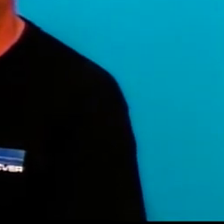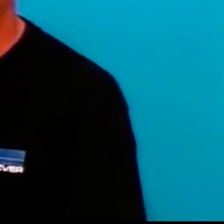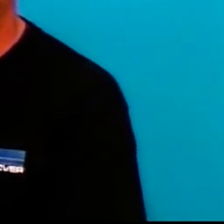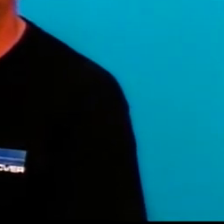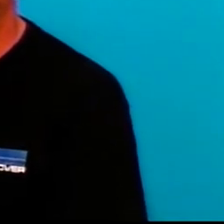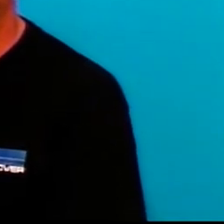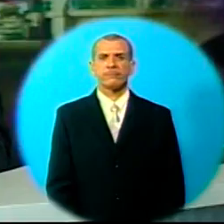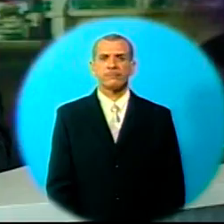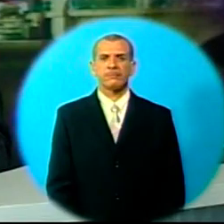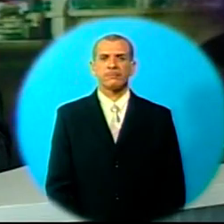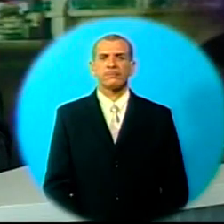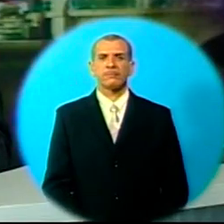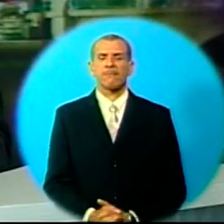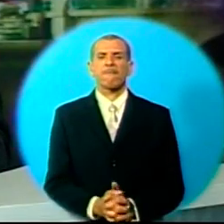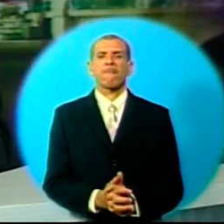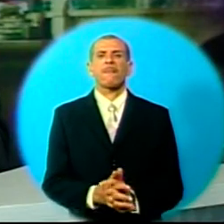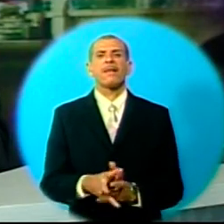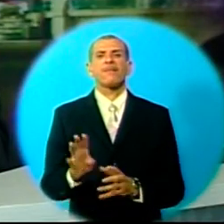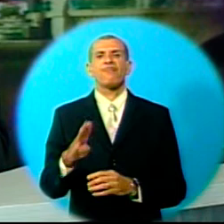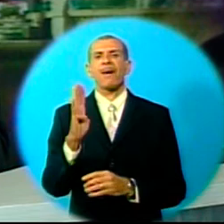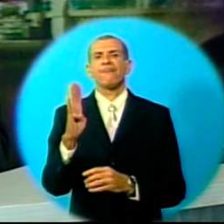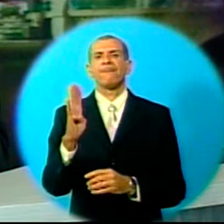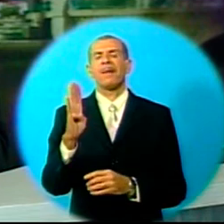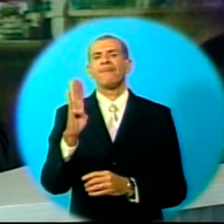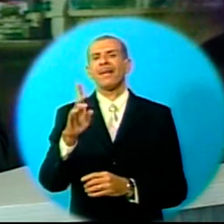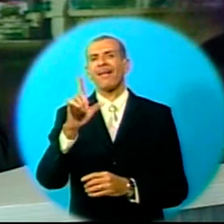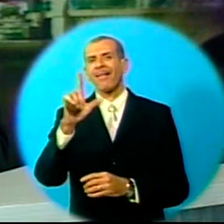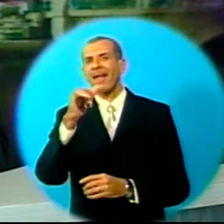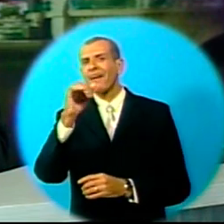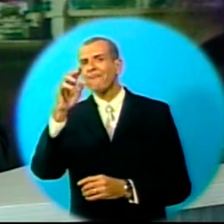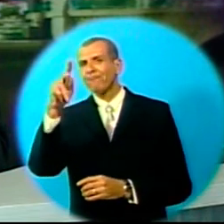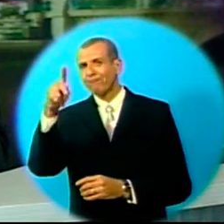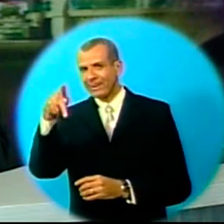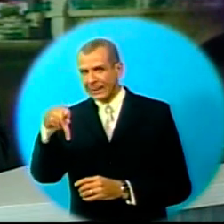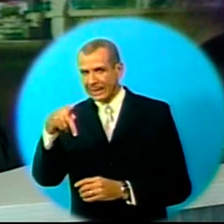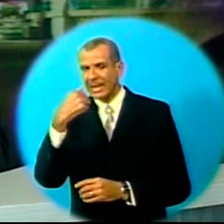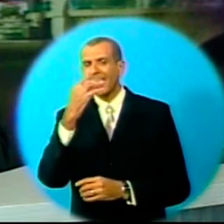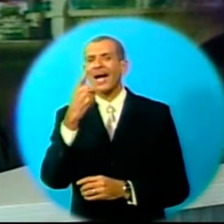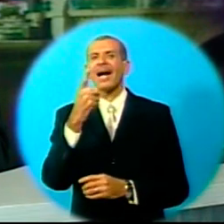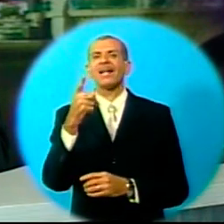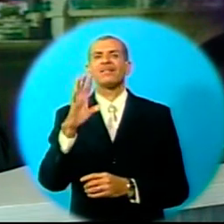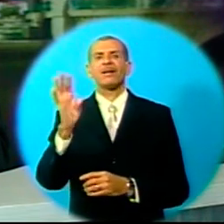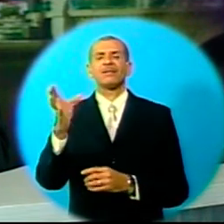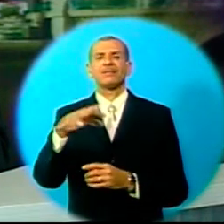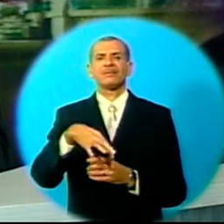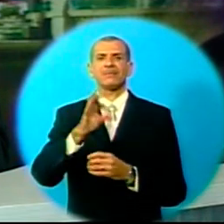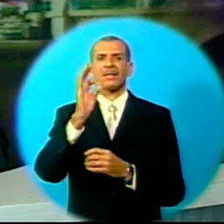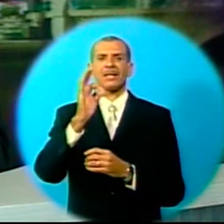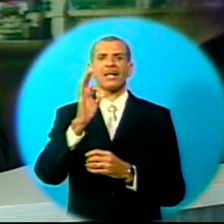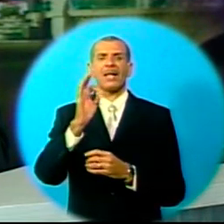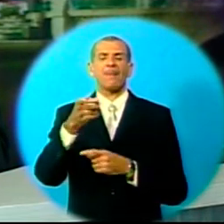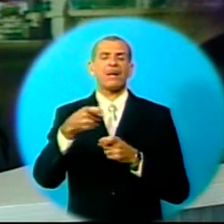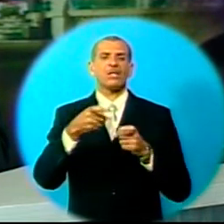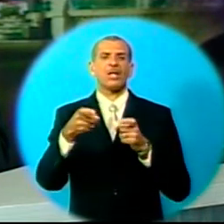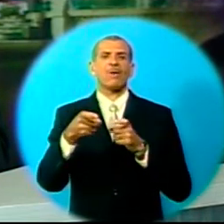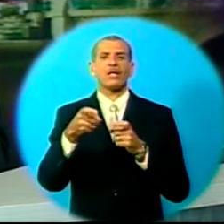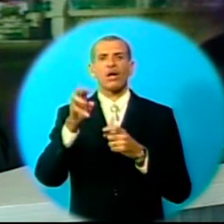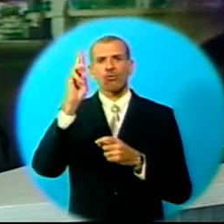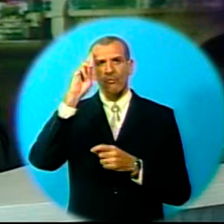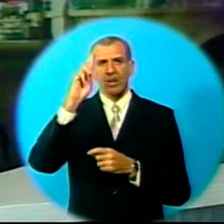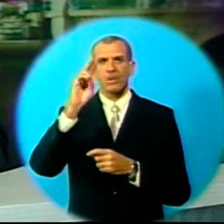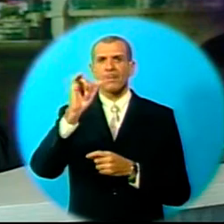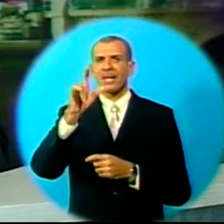world. The Barbados Light and Power Company has appointed a managing director designate. He is Roger